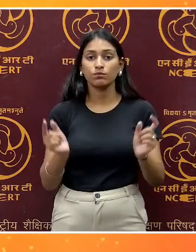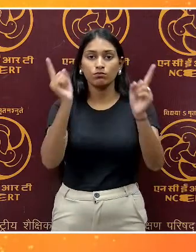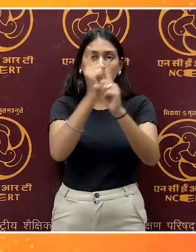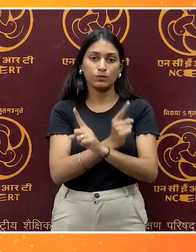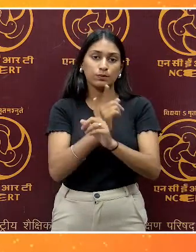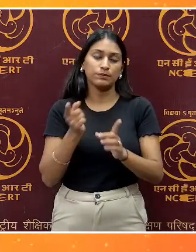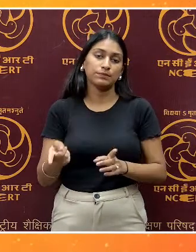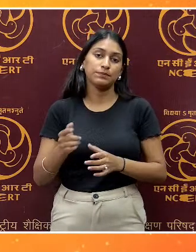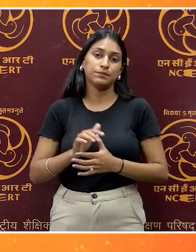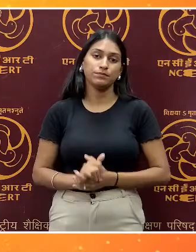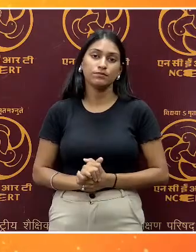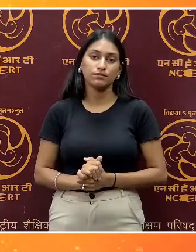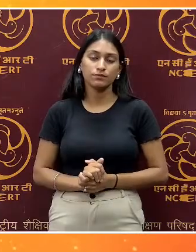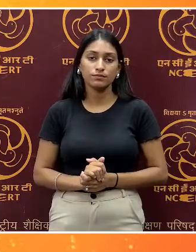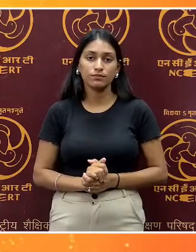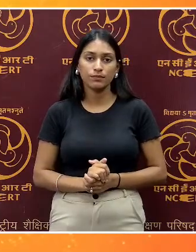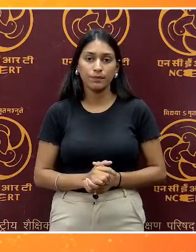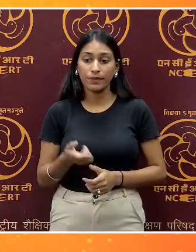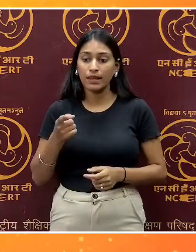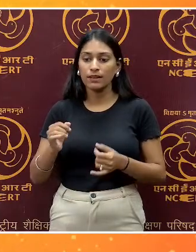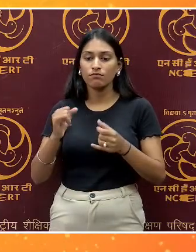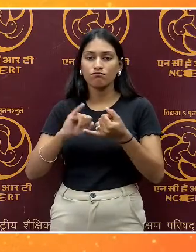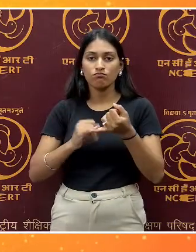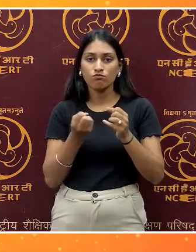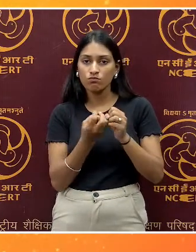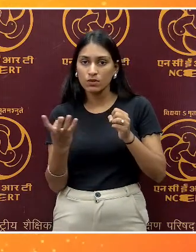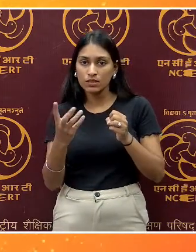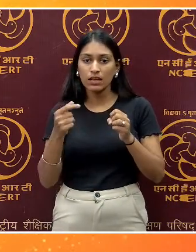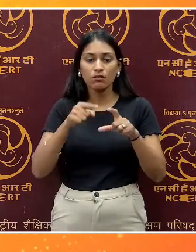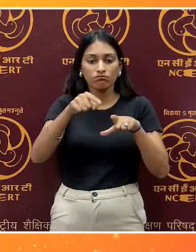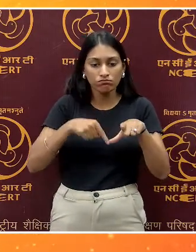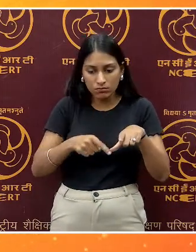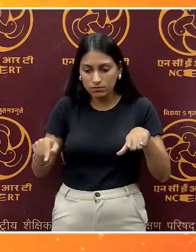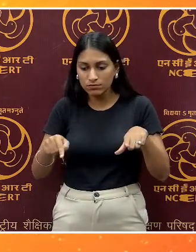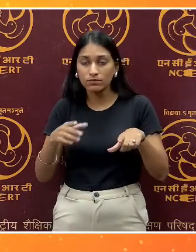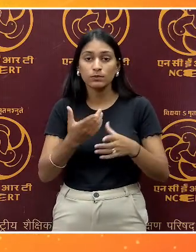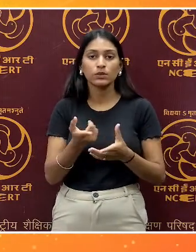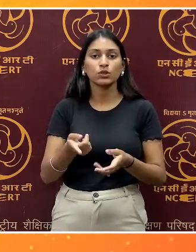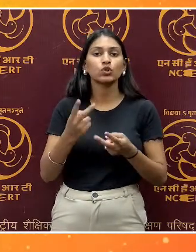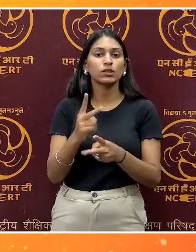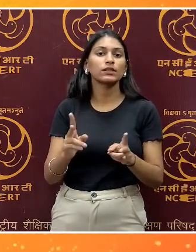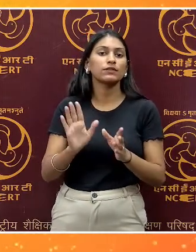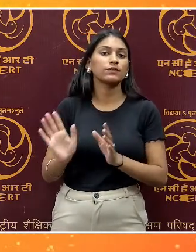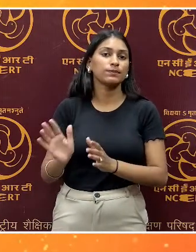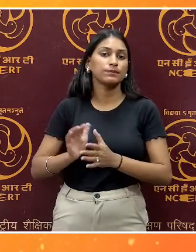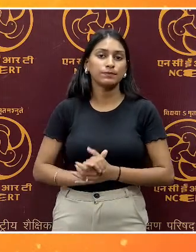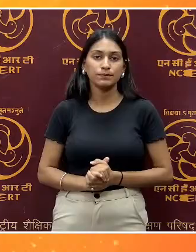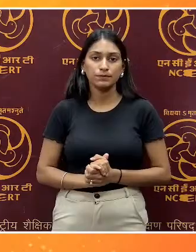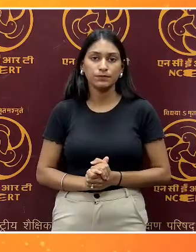So, vector addition is different from scalar addition. This is our conclusion. Now,